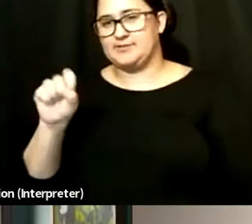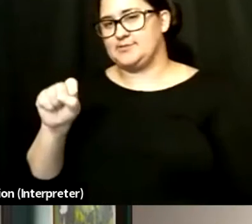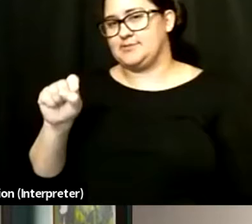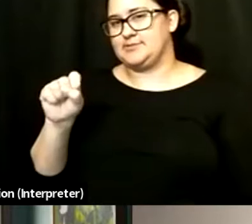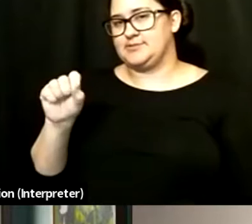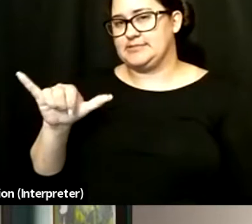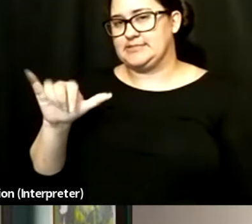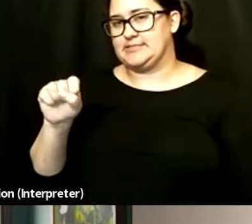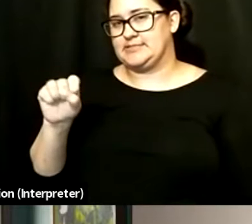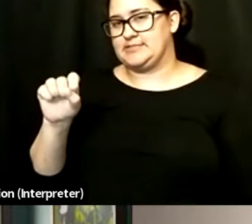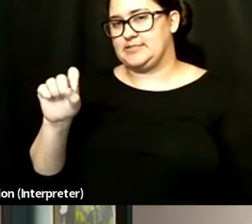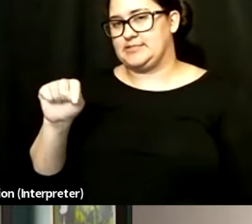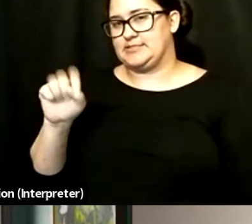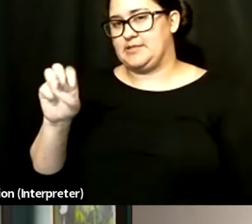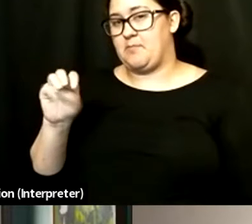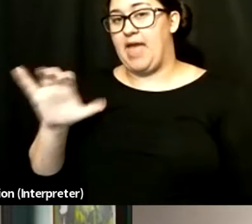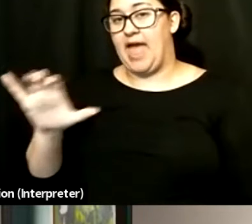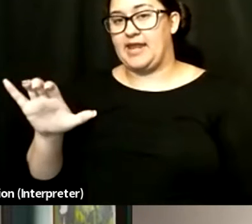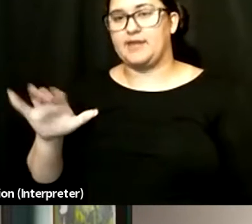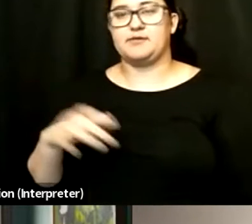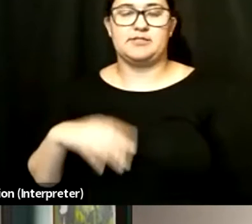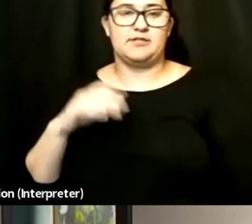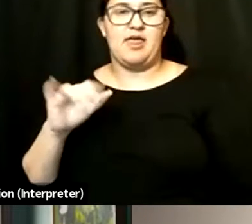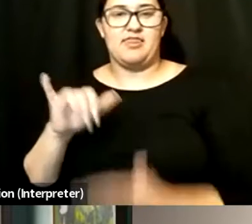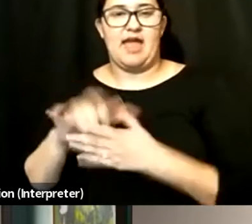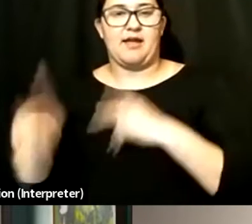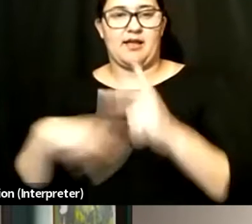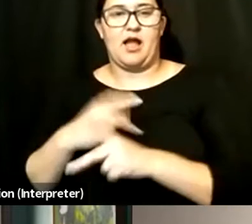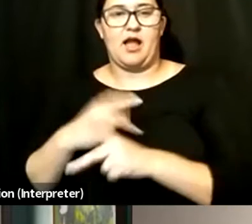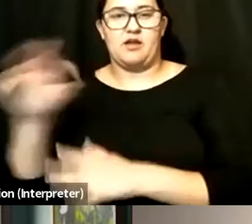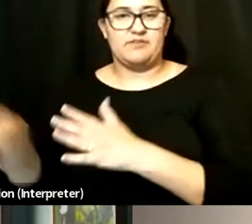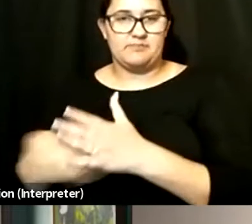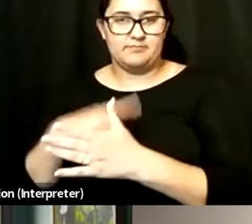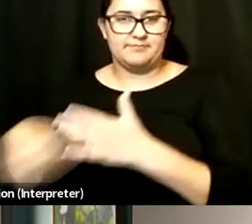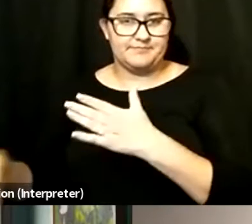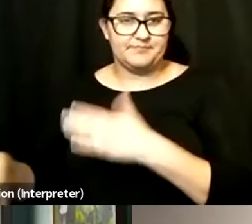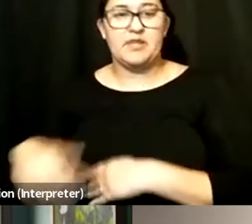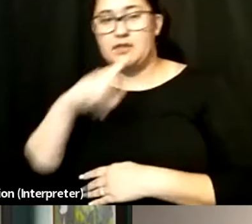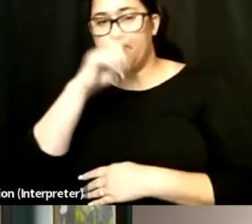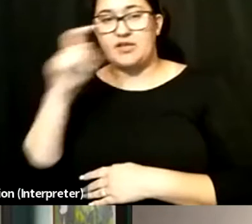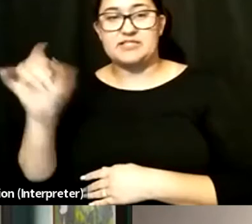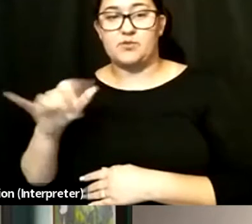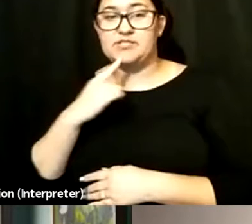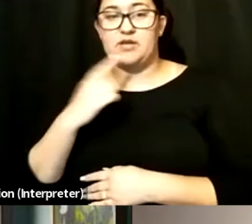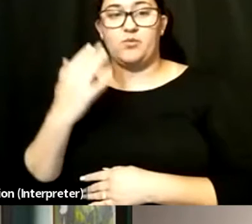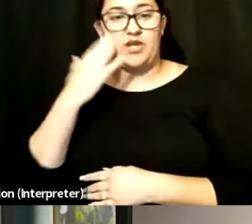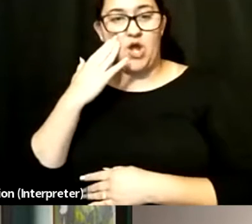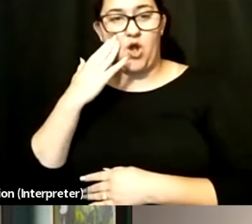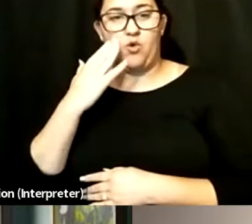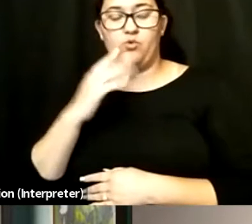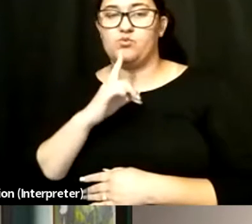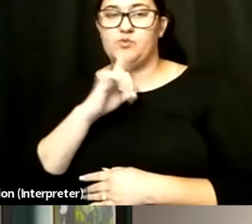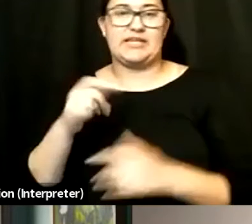going to talk about throughout this conversation, because as we've all have discussed, ableism is just rooted in our